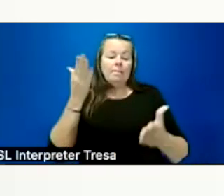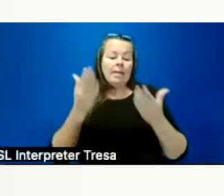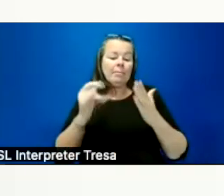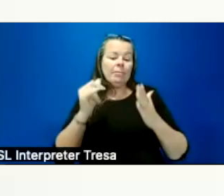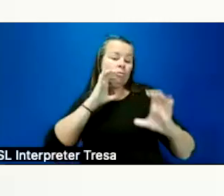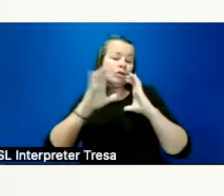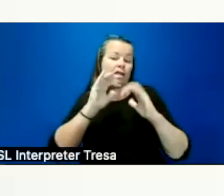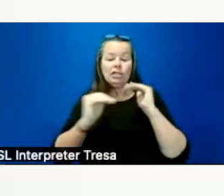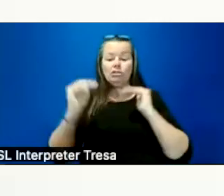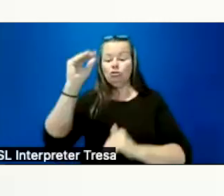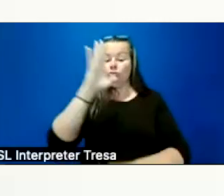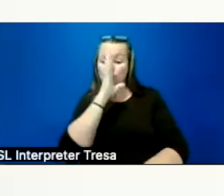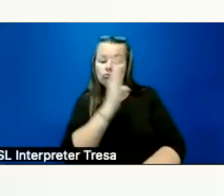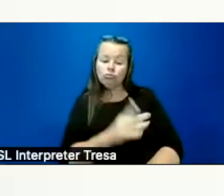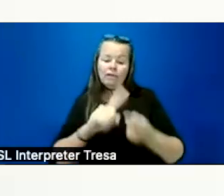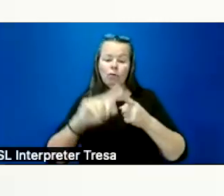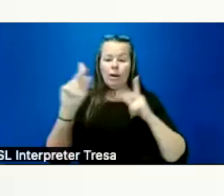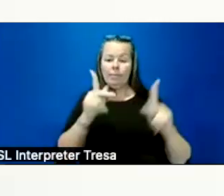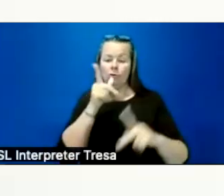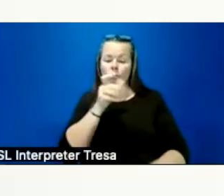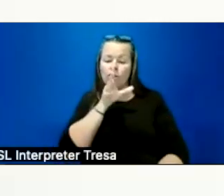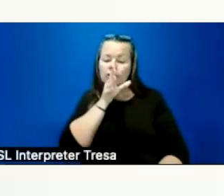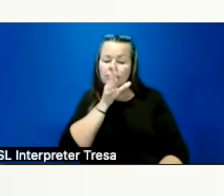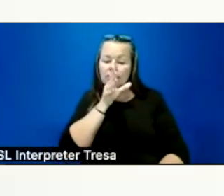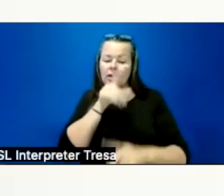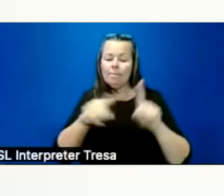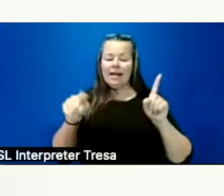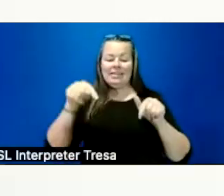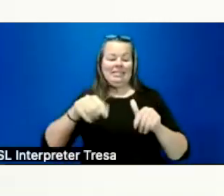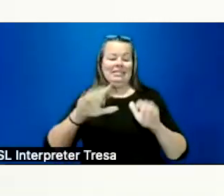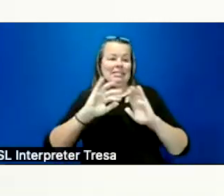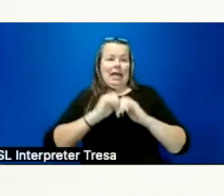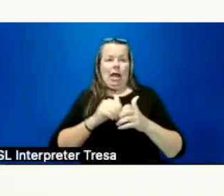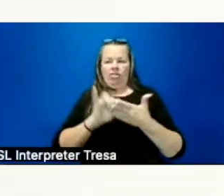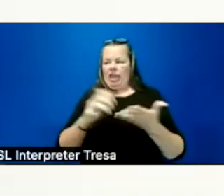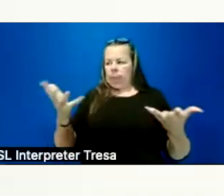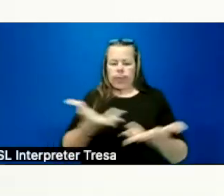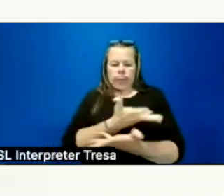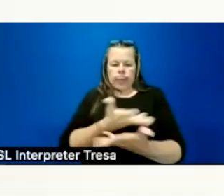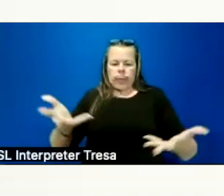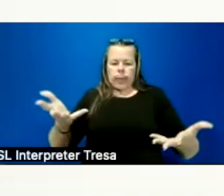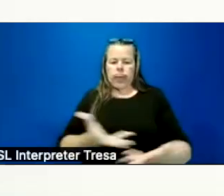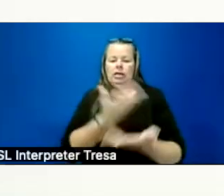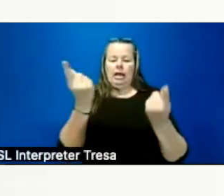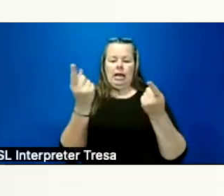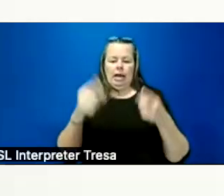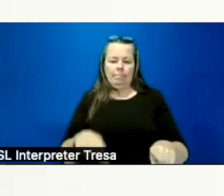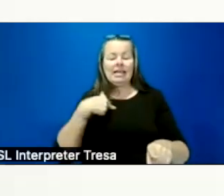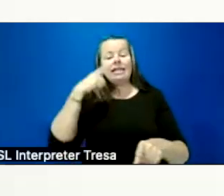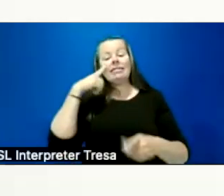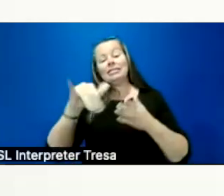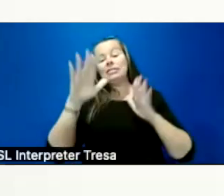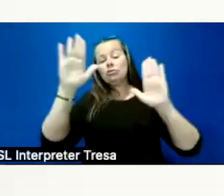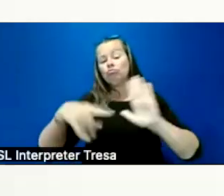also that they kind of interact with sign languages. So I think this is a great example of how learning a new language, it